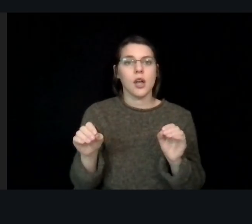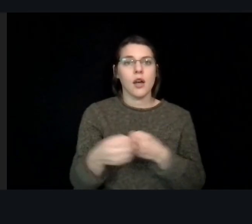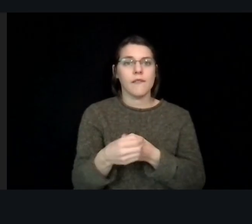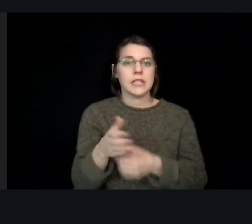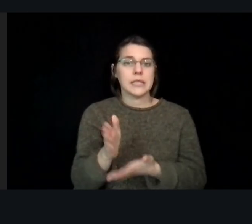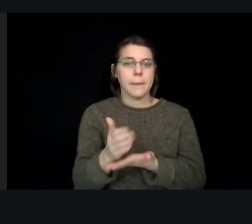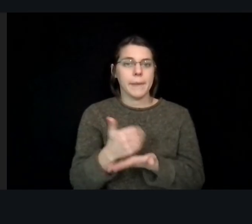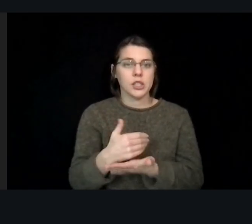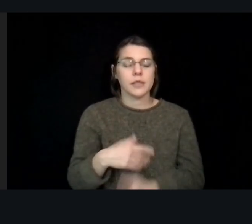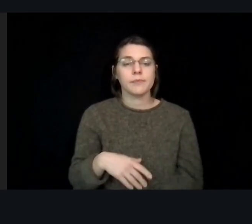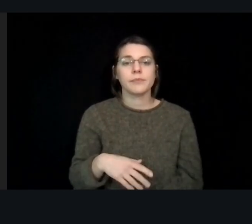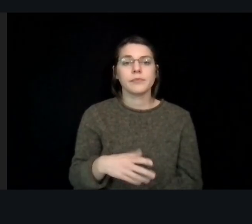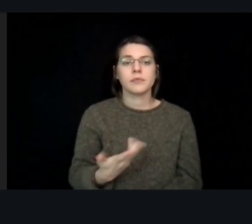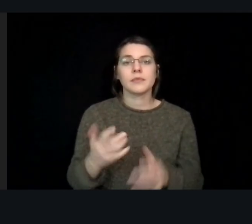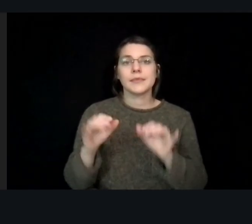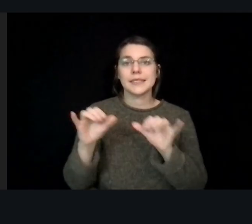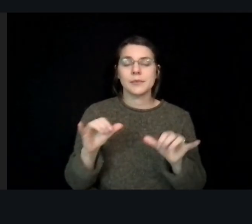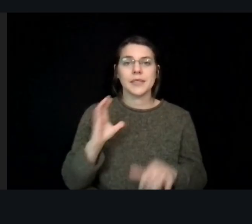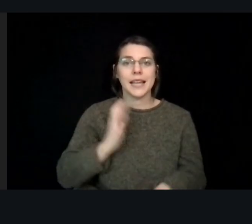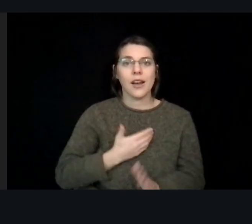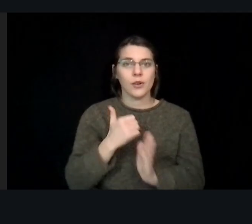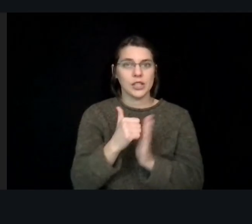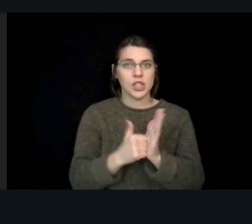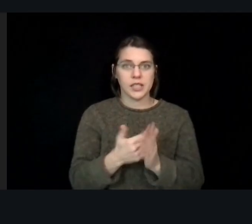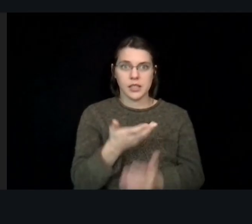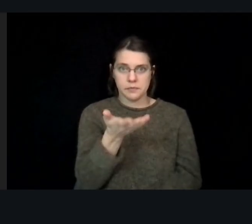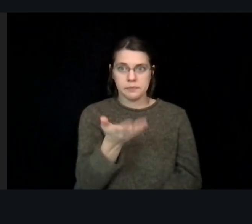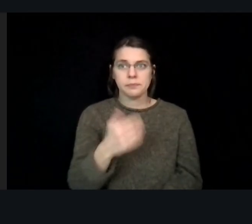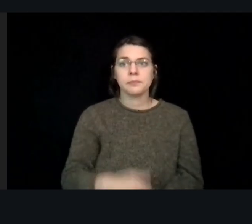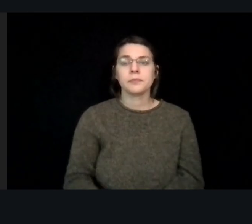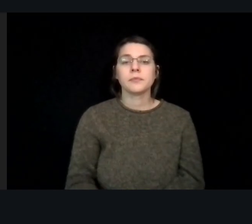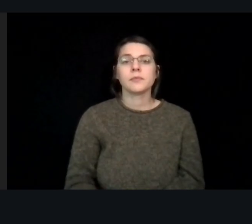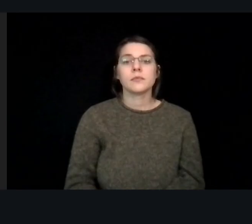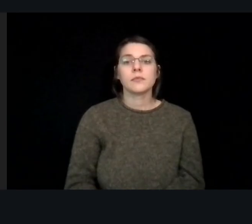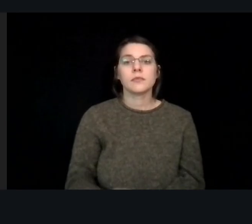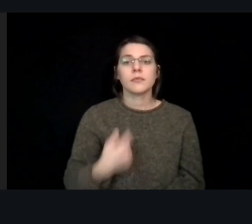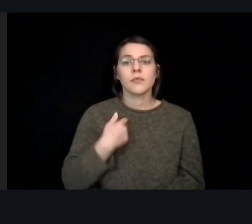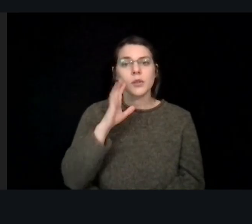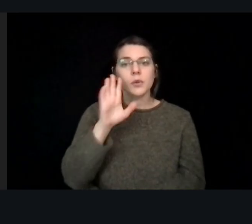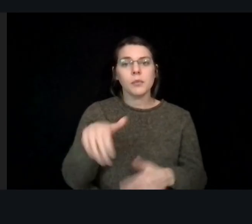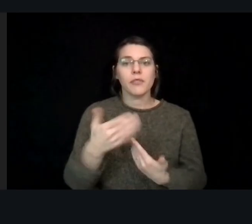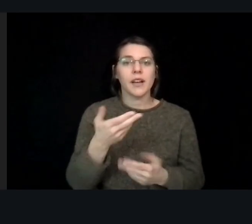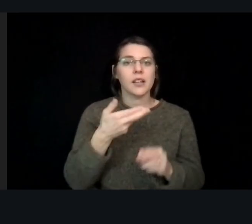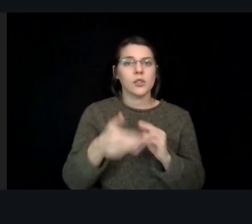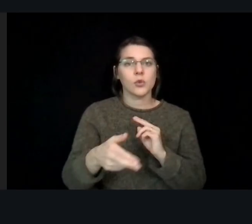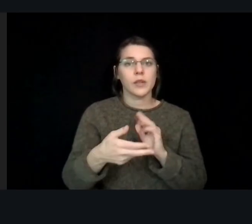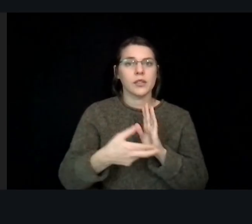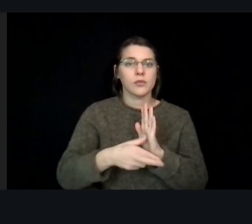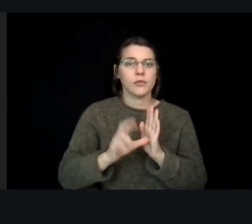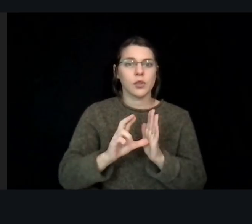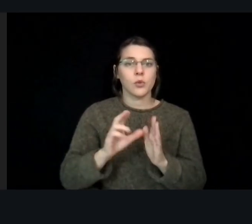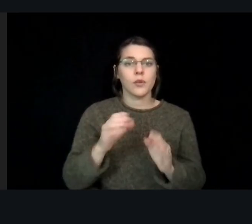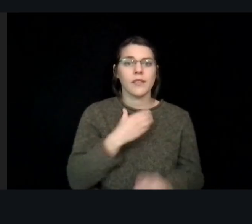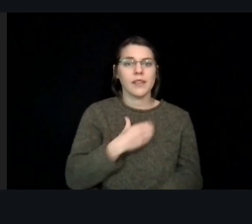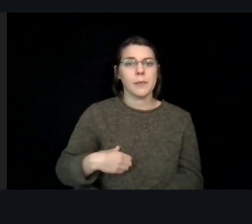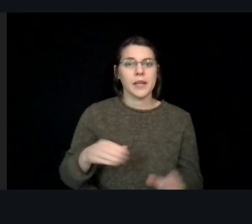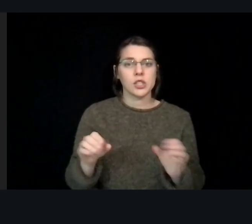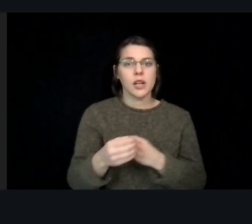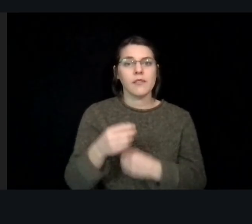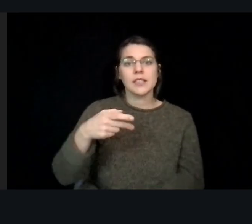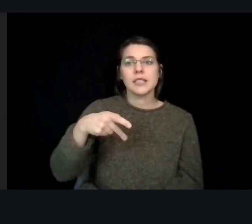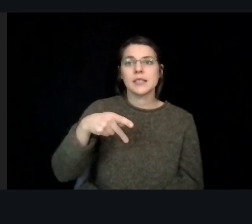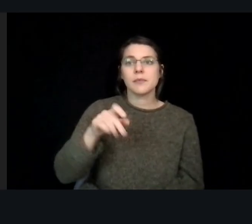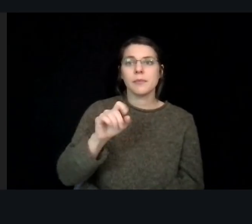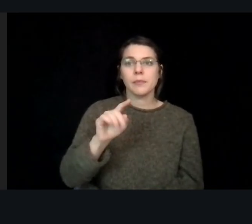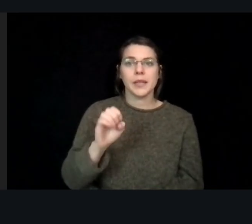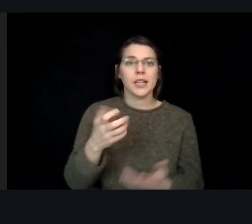Similarly, therefore, our agenda is as follows. I will give a quick overview of the Mayor's Office. Pete kind of walked through the teams, but I will highlight a little bit